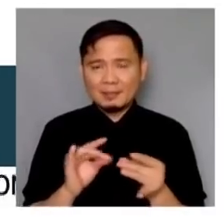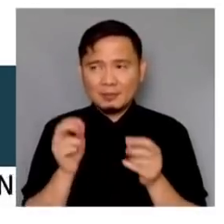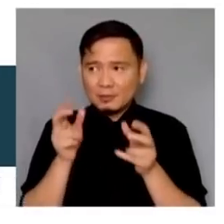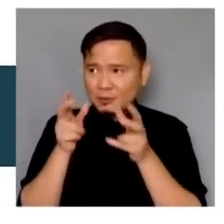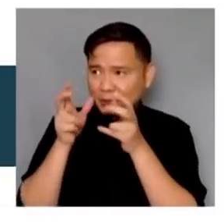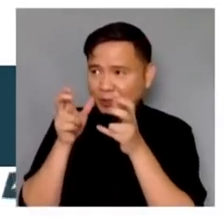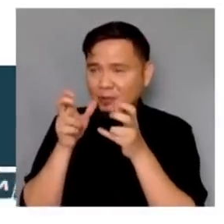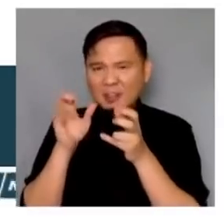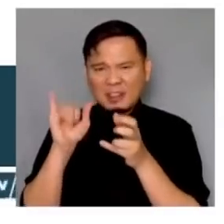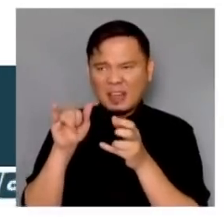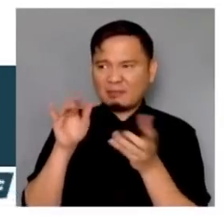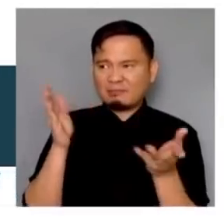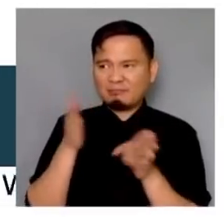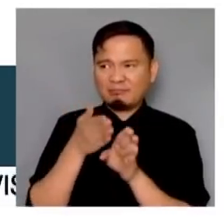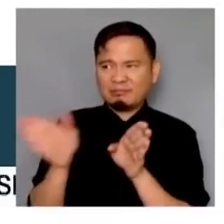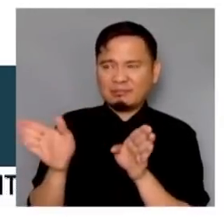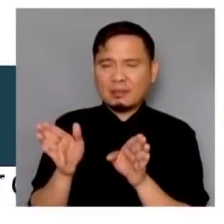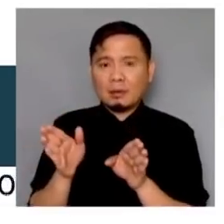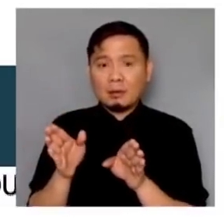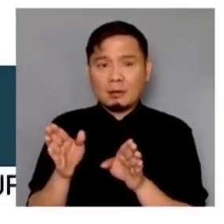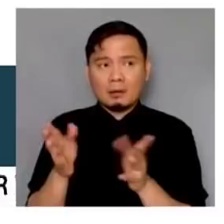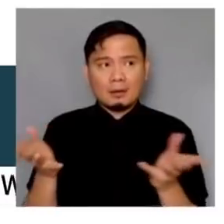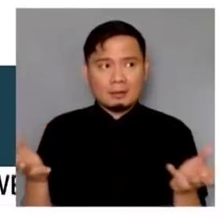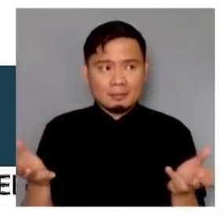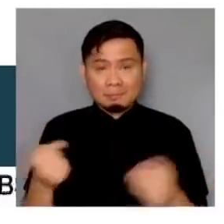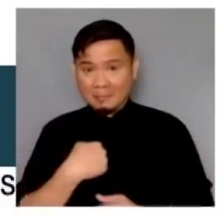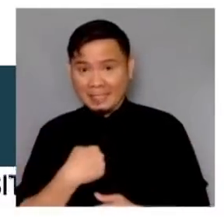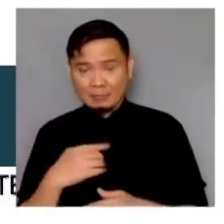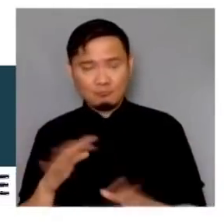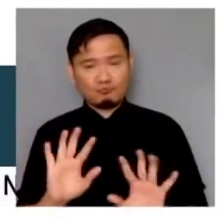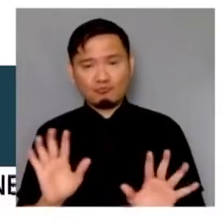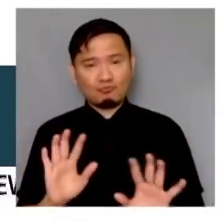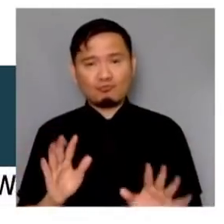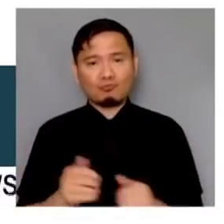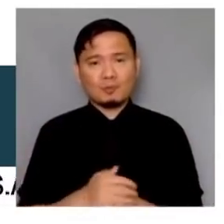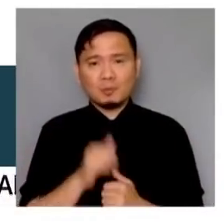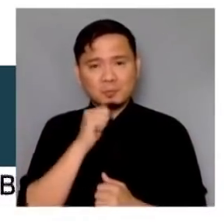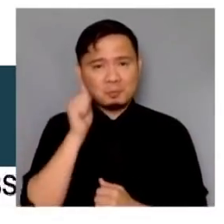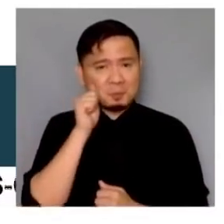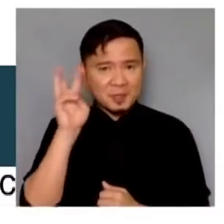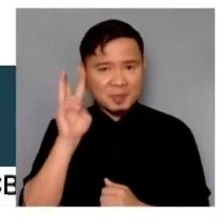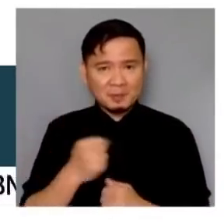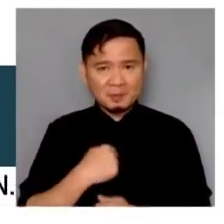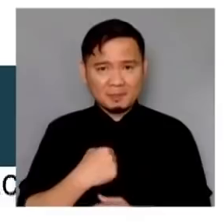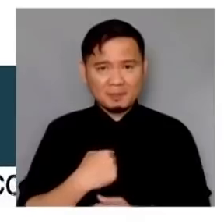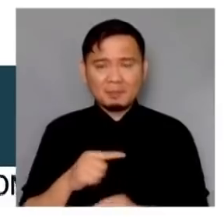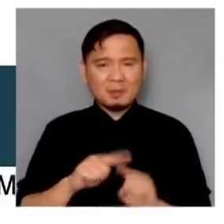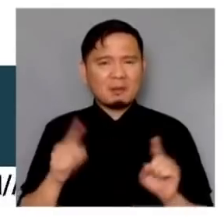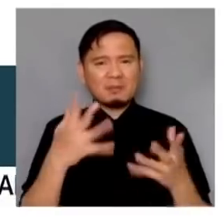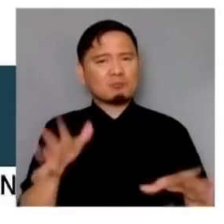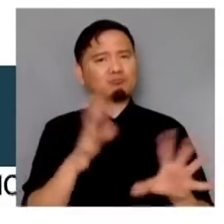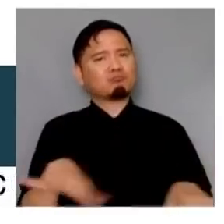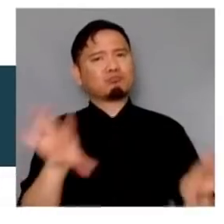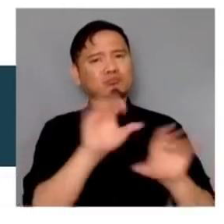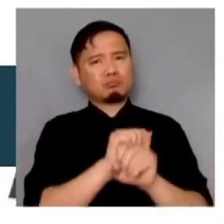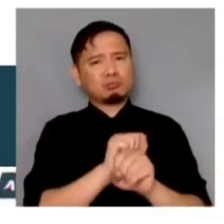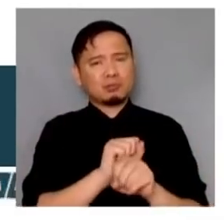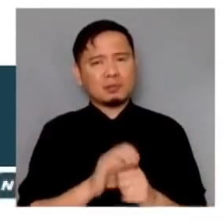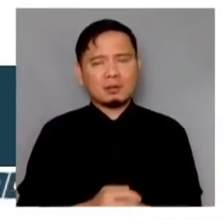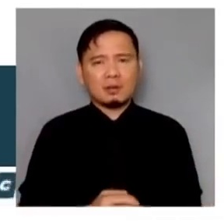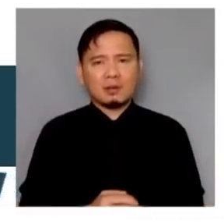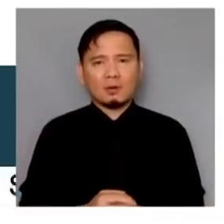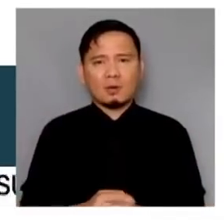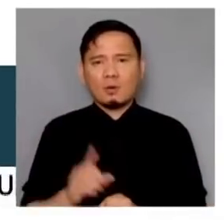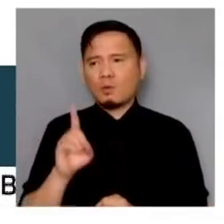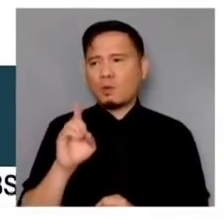but not me. I have no personal knowledge, Carmina. So but at any rate, tapos na po yan. That's more than 100